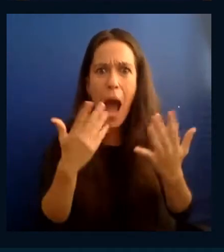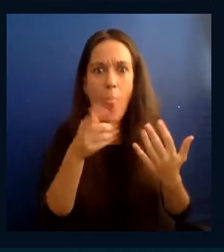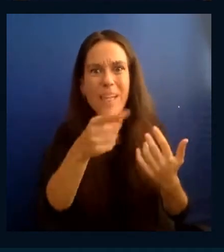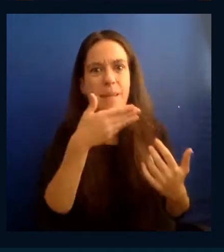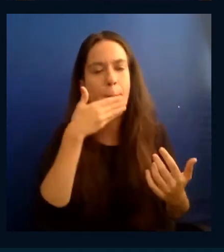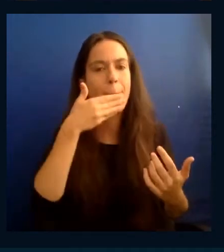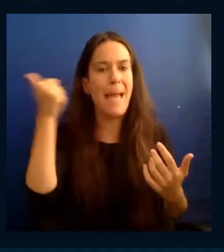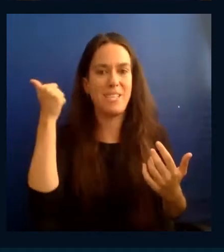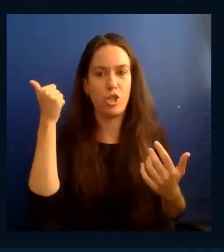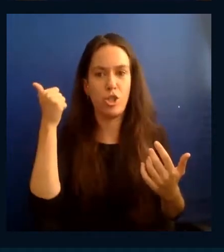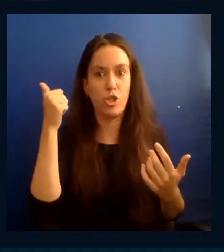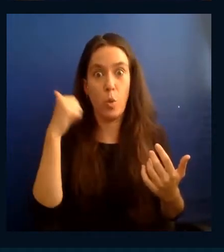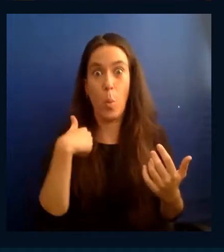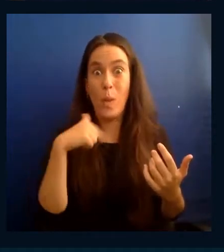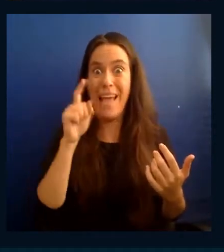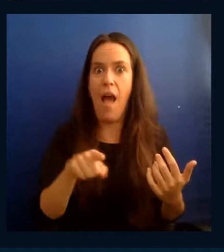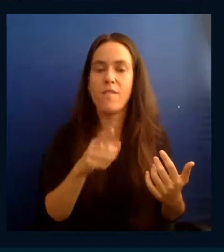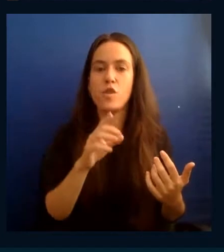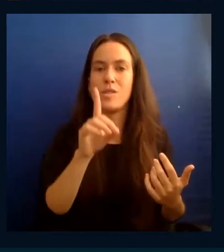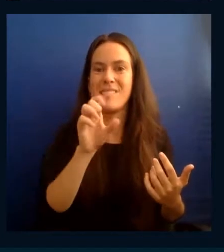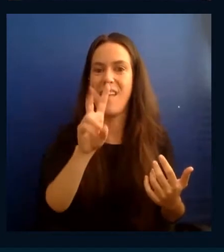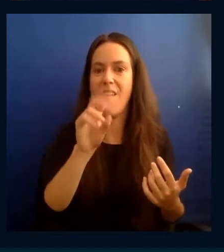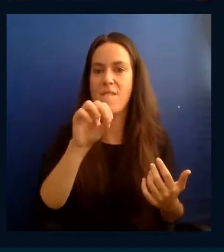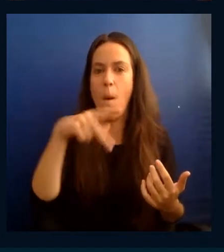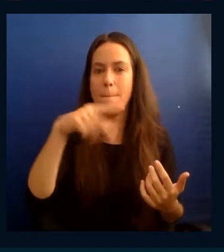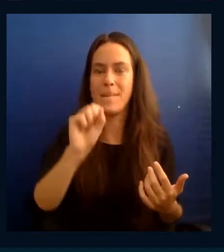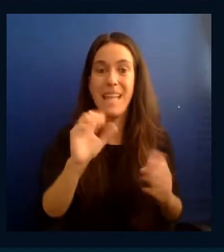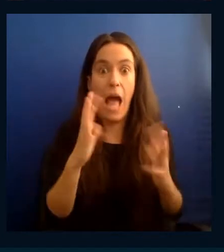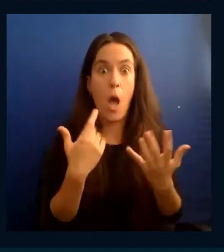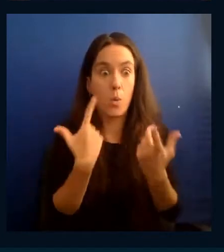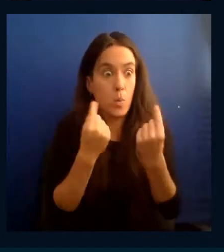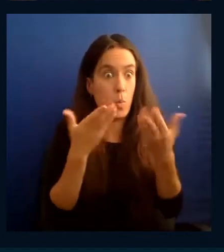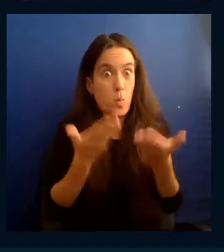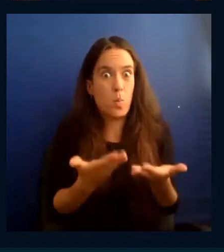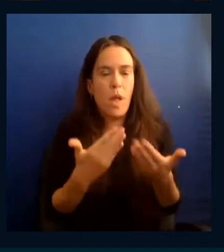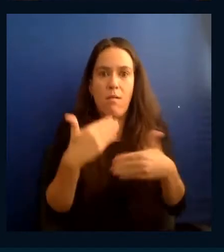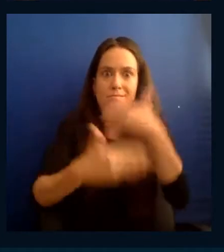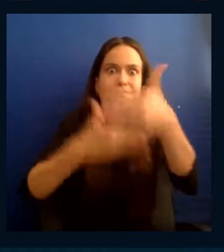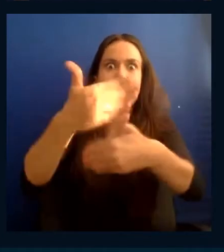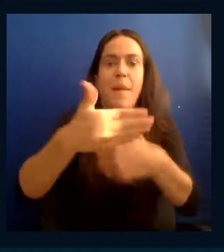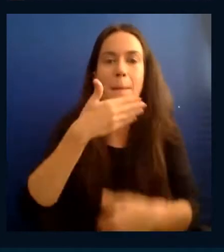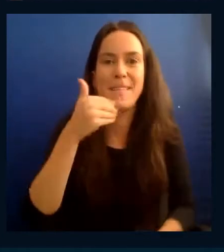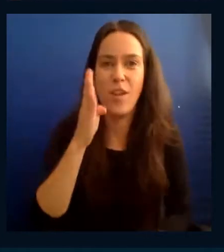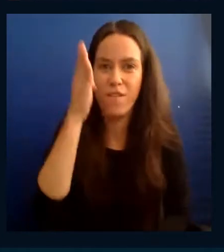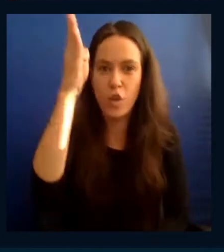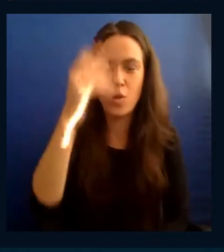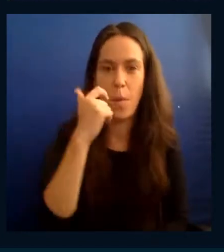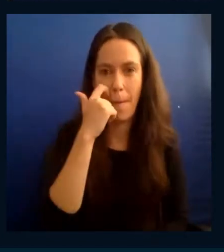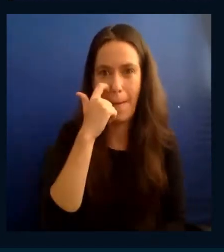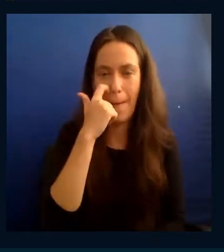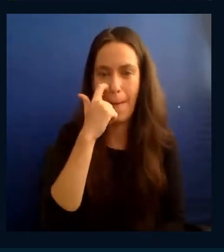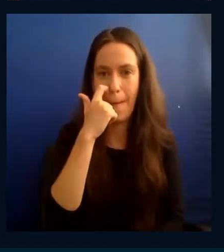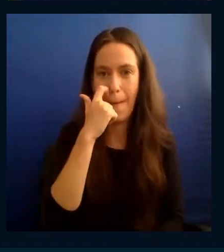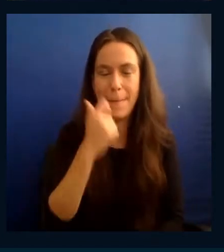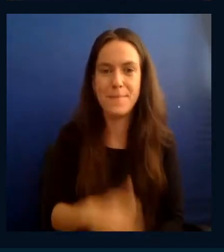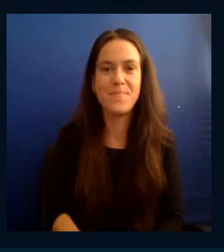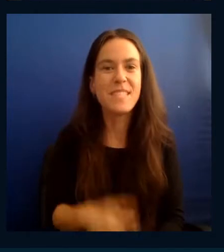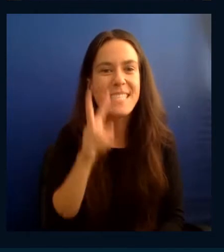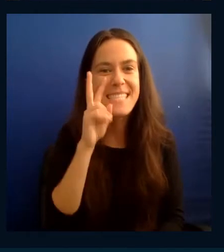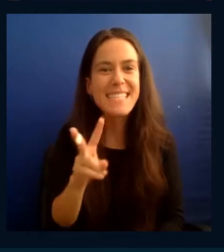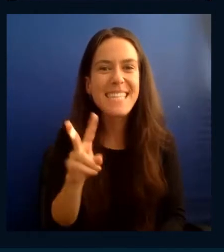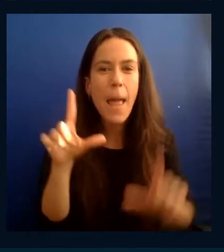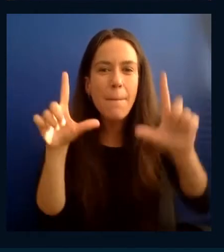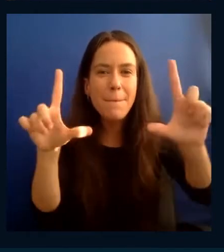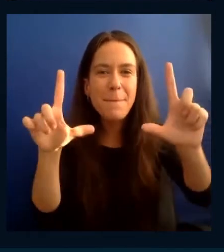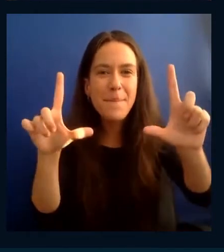And that's what we need to be doing in DevOps, looking at how we're doing something today and a better way to achieve that. And then if we look at the back on the left-hand side of this picture here, we